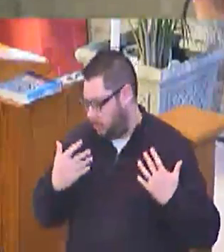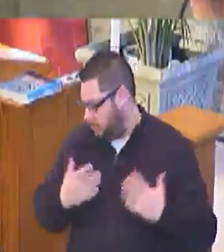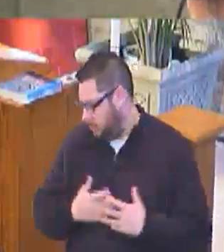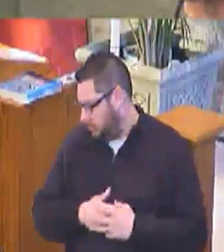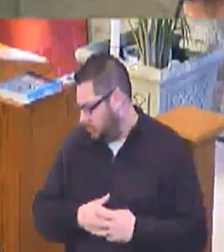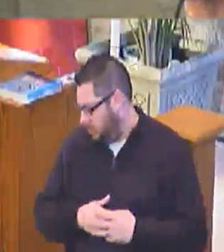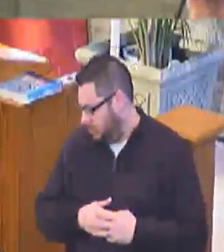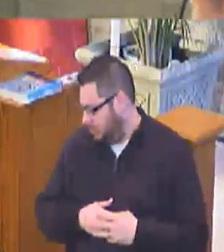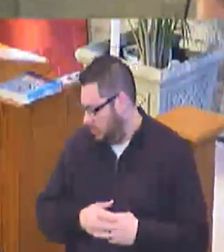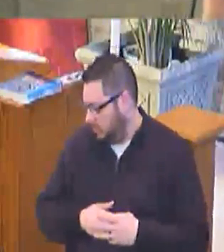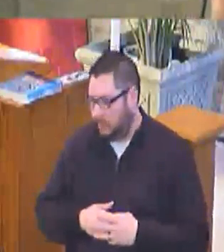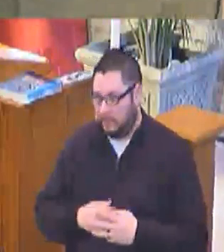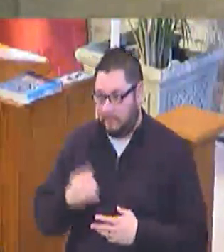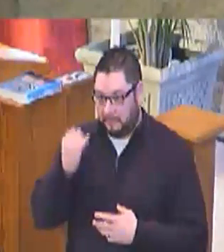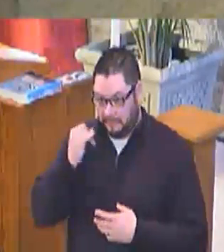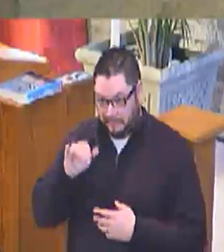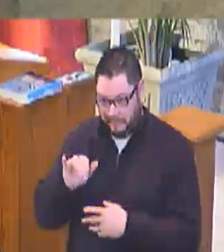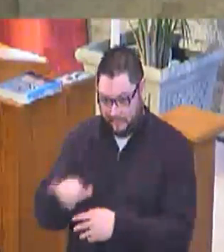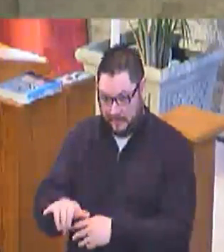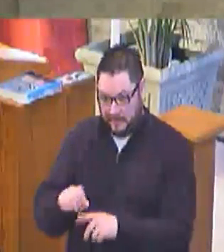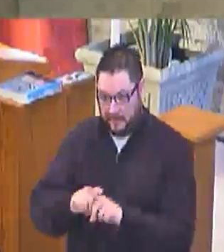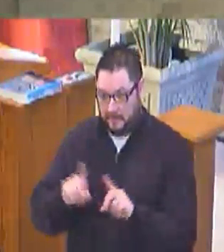inspire and have not